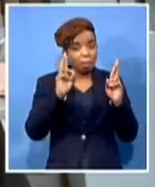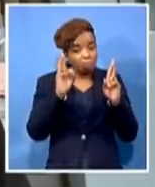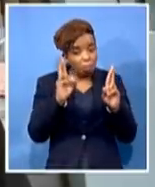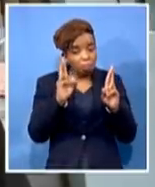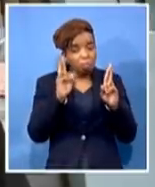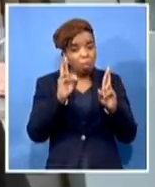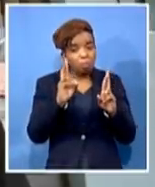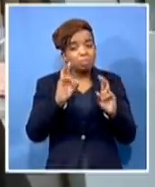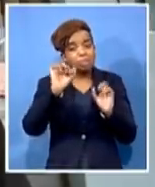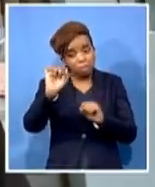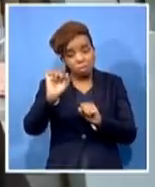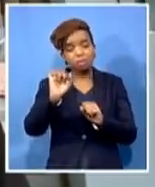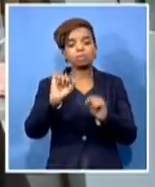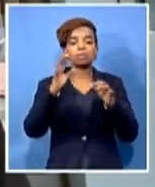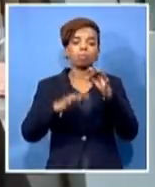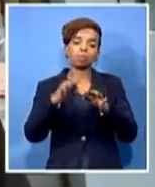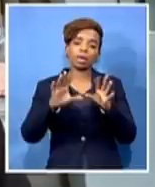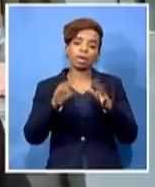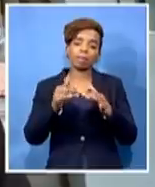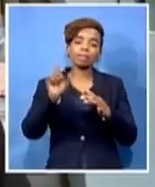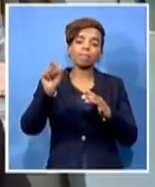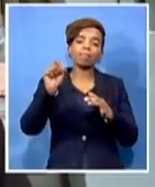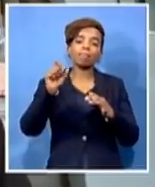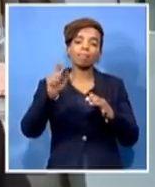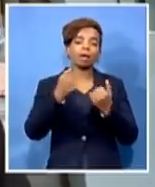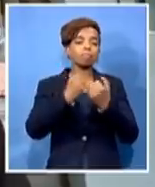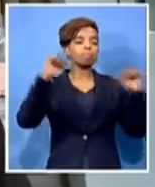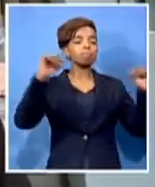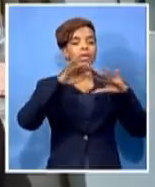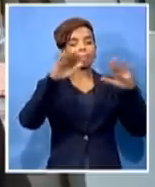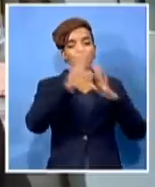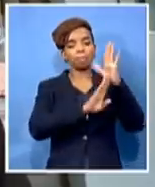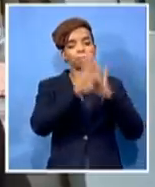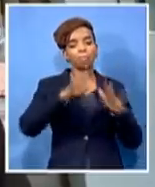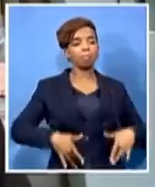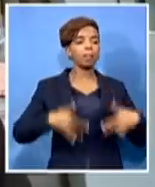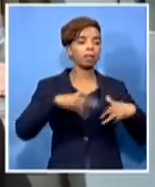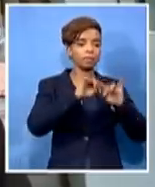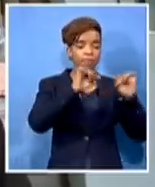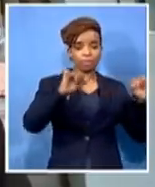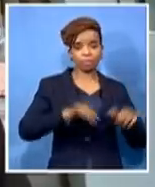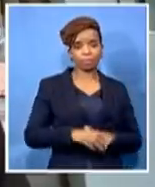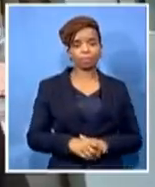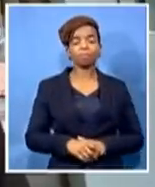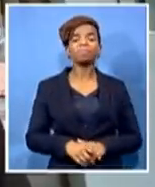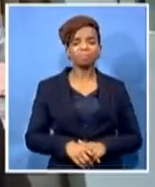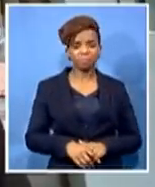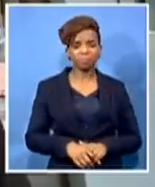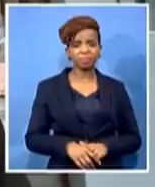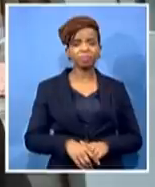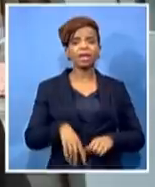Indeed, 19 million people didn't vote last year. They